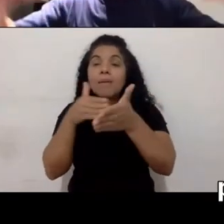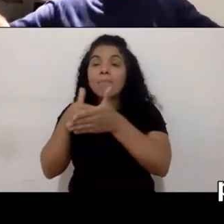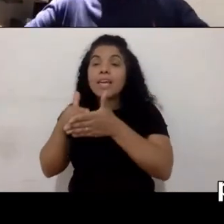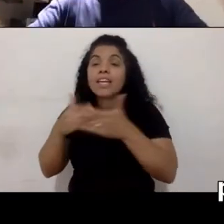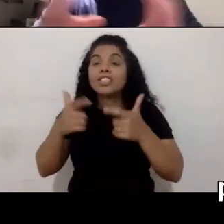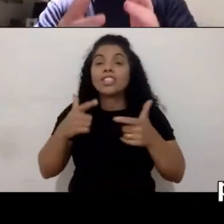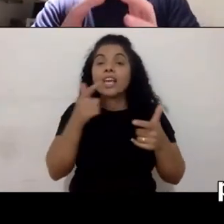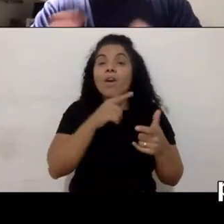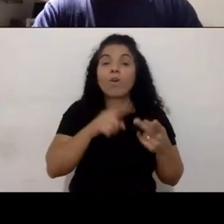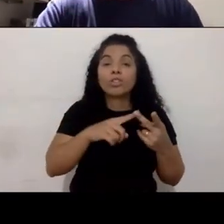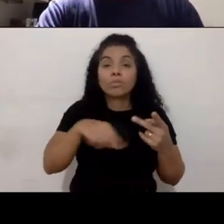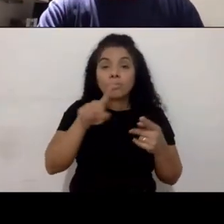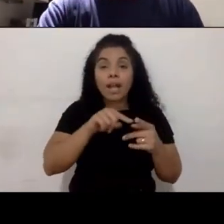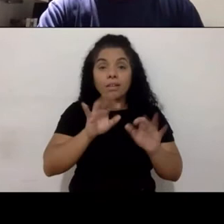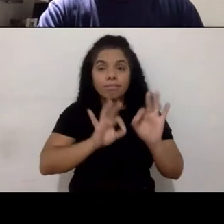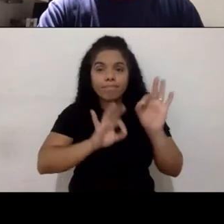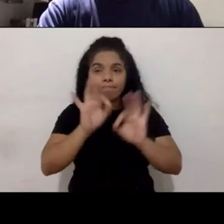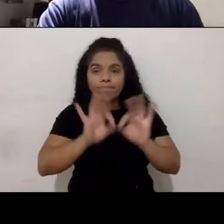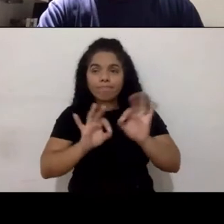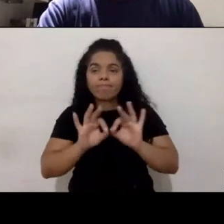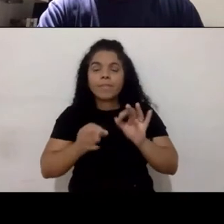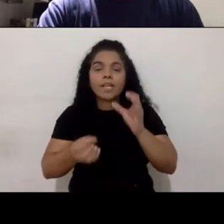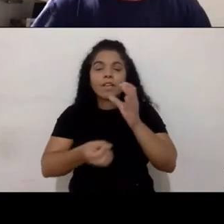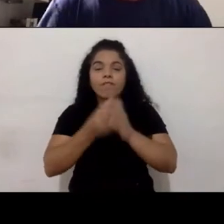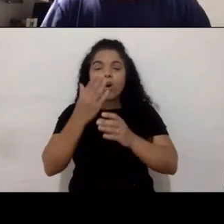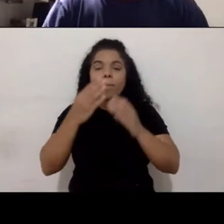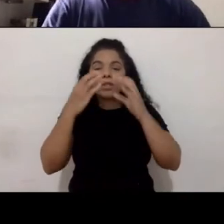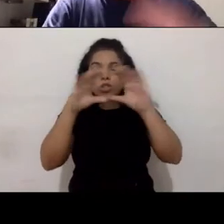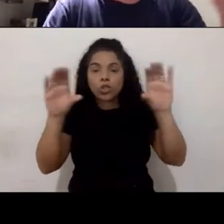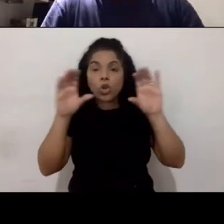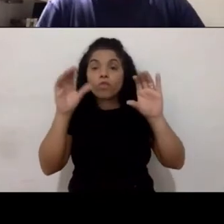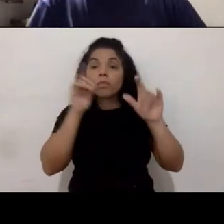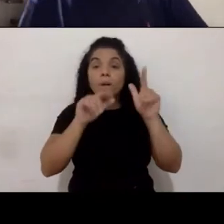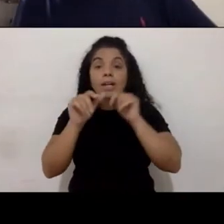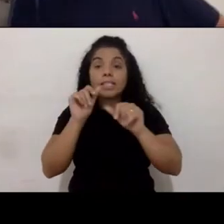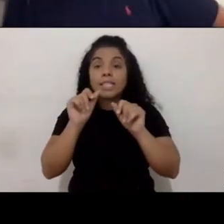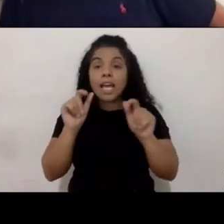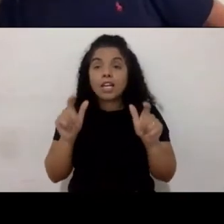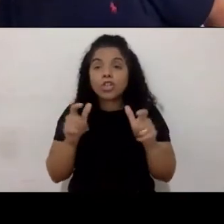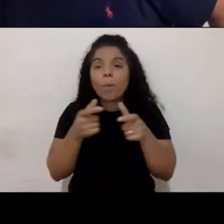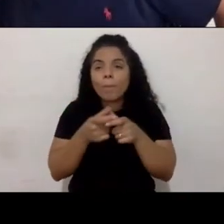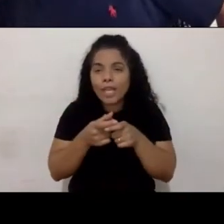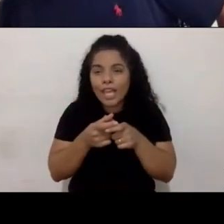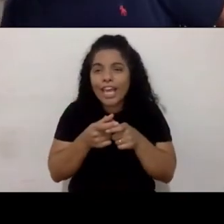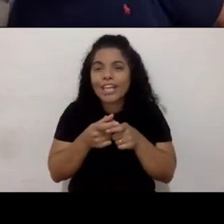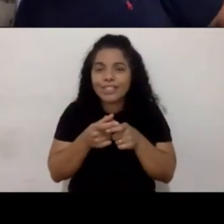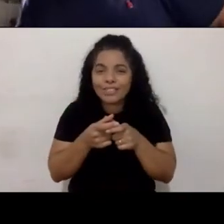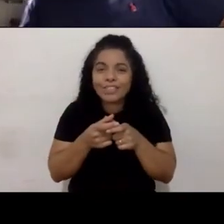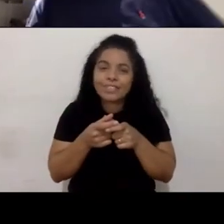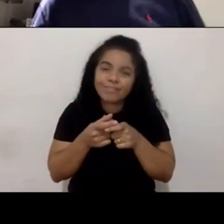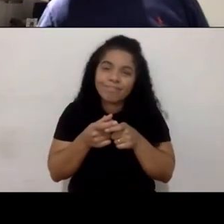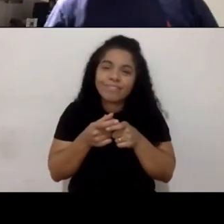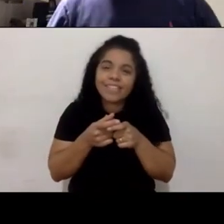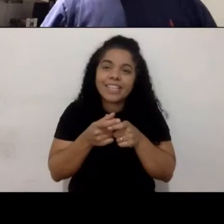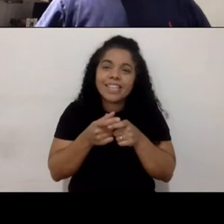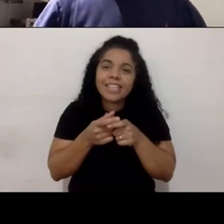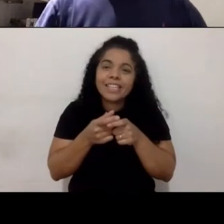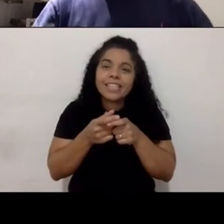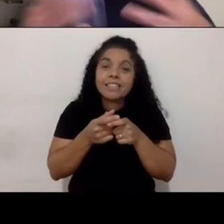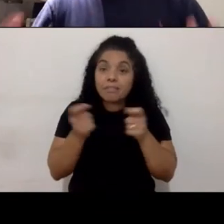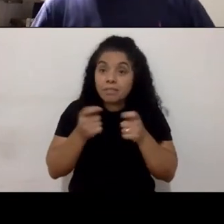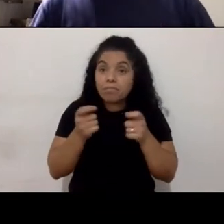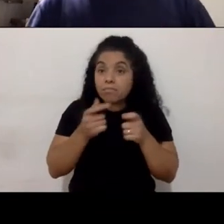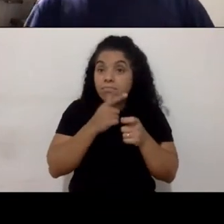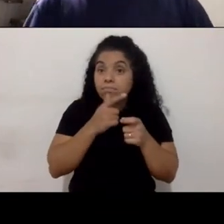make those small enough? So one obvious kind of criteria for deciding this is a change. Where do changes